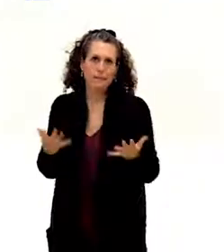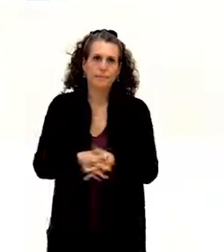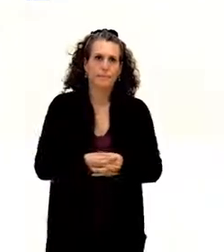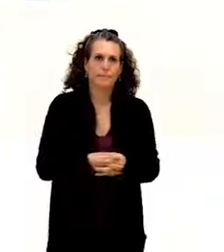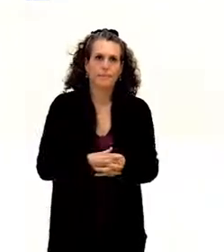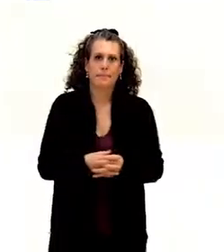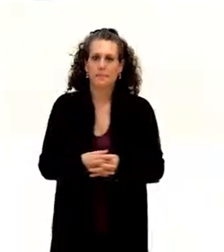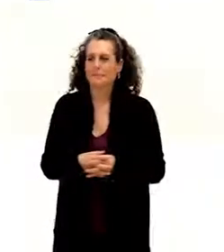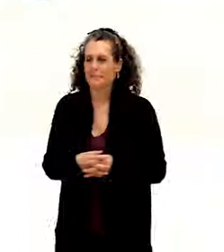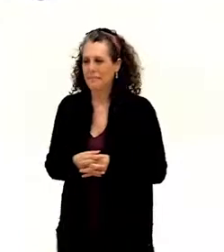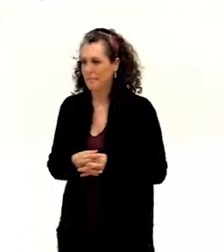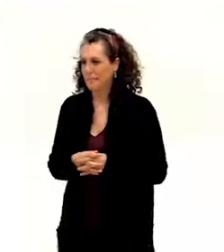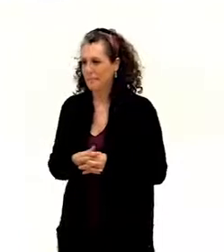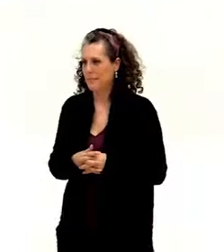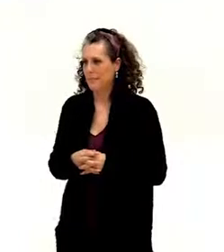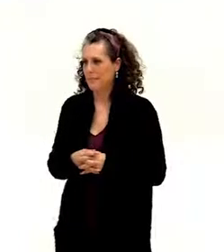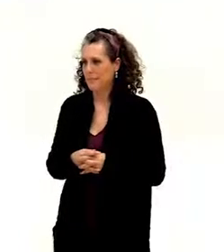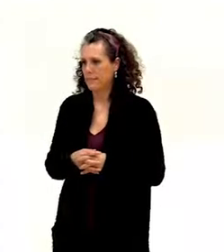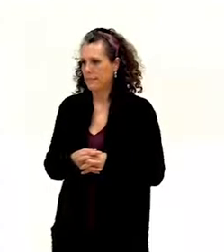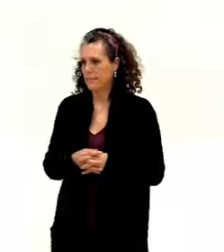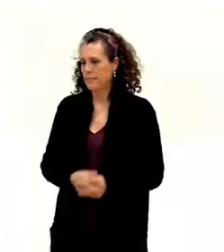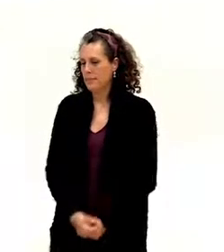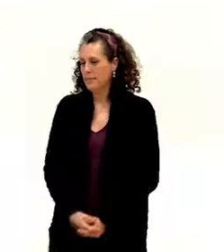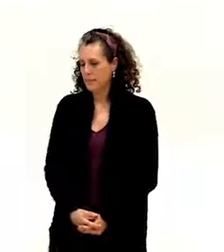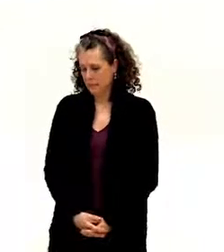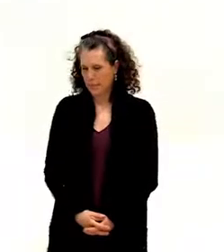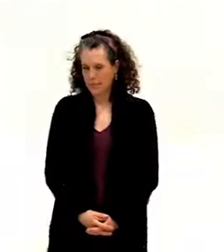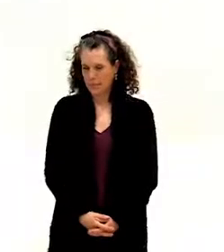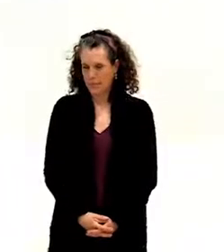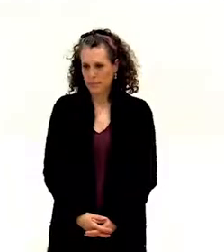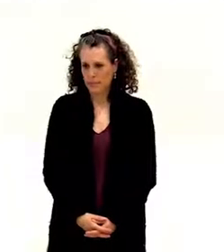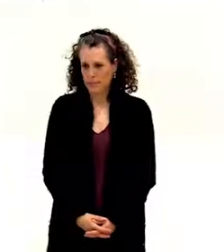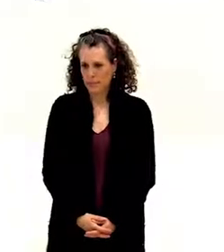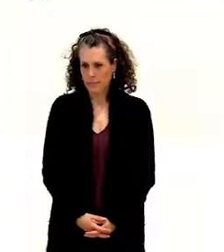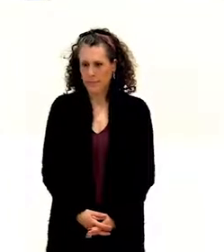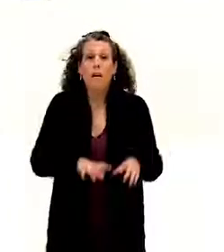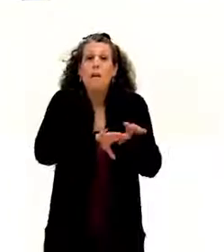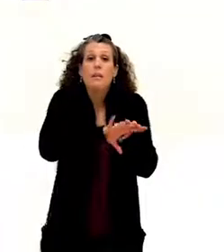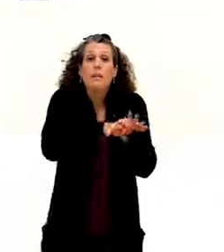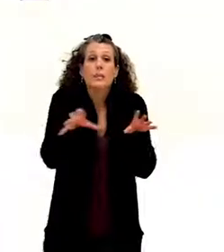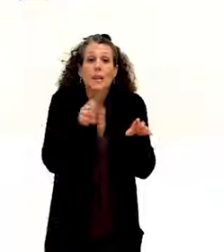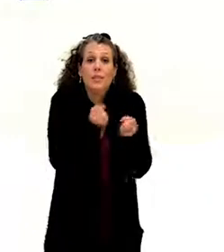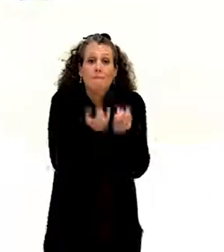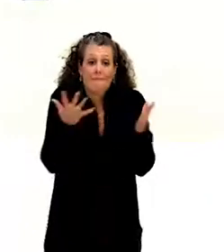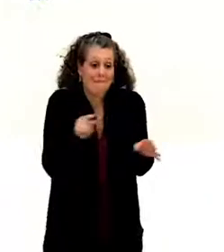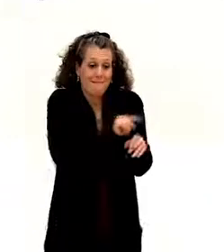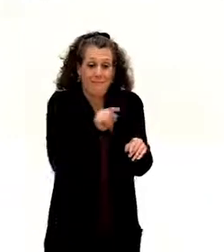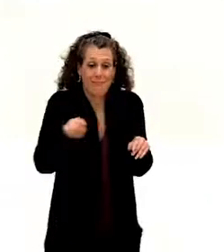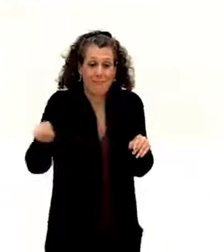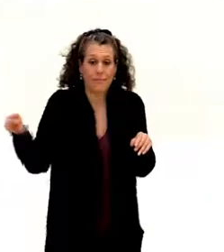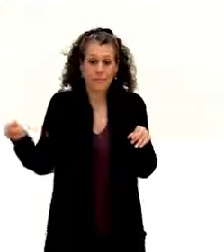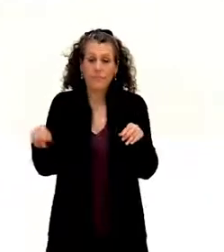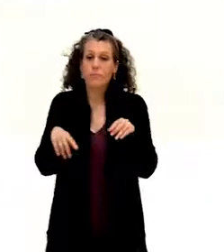One thing I like to mention to you briefly is that in many member states, services of general economic